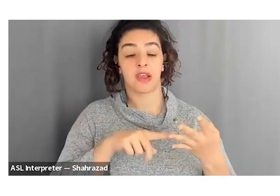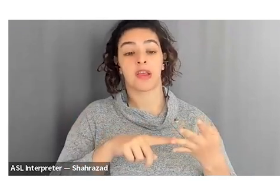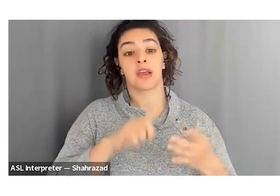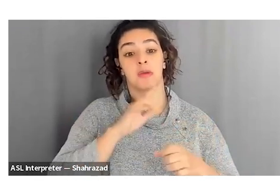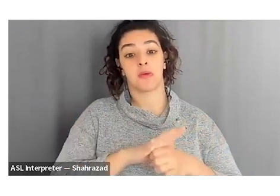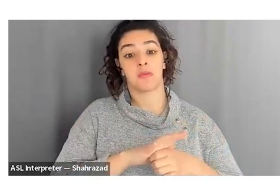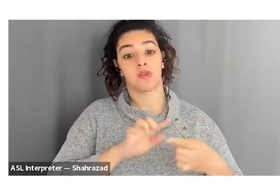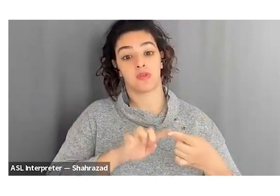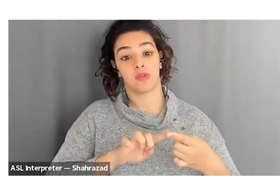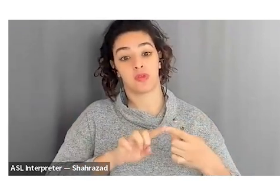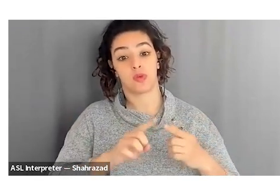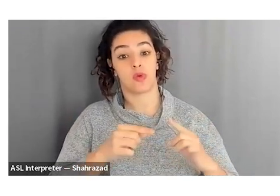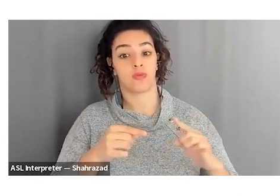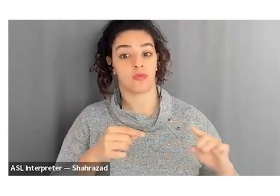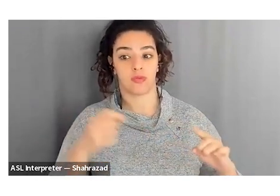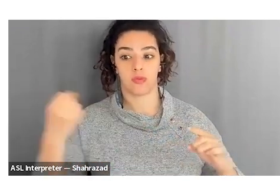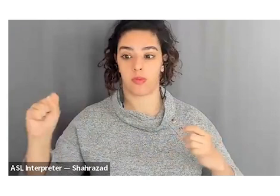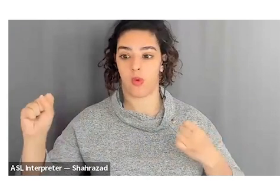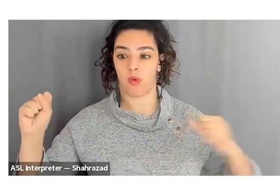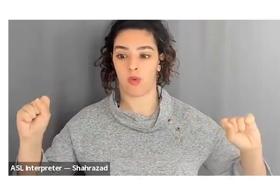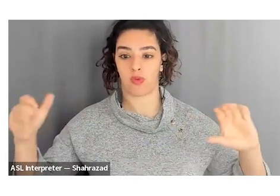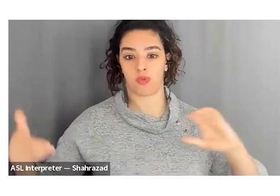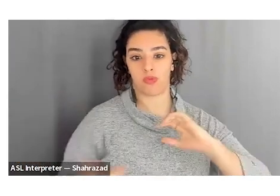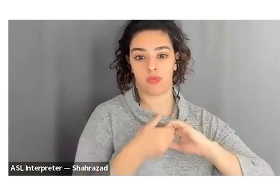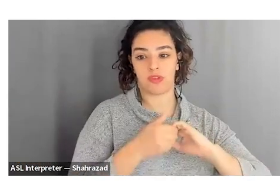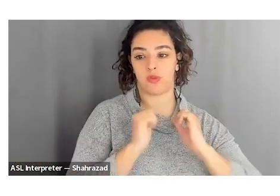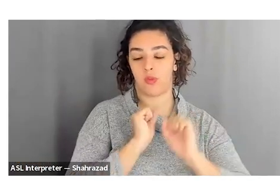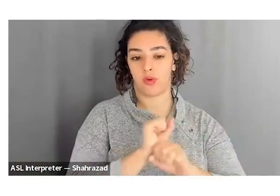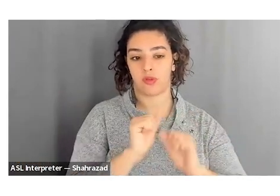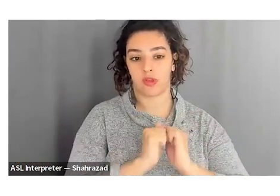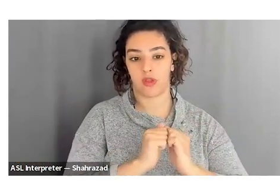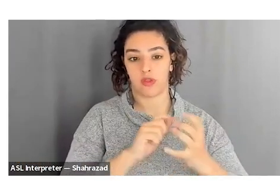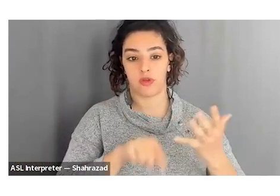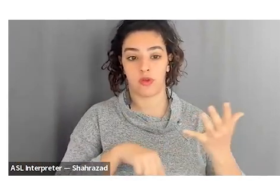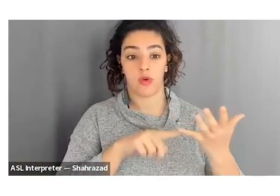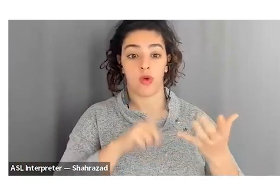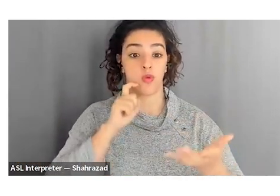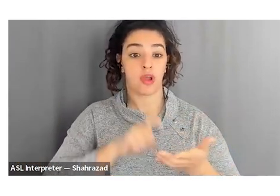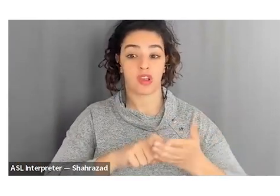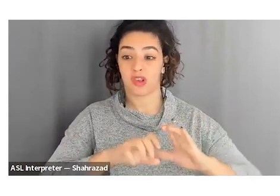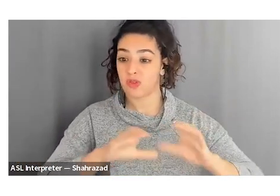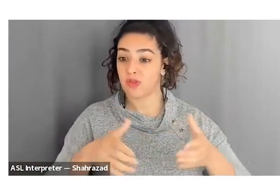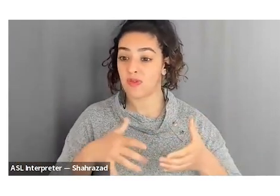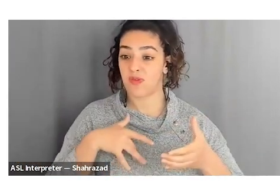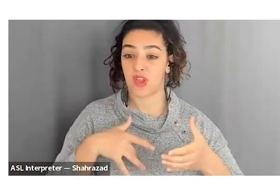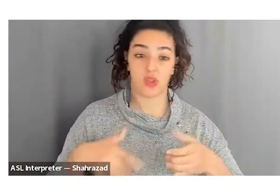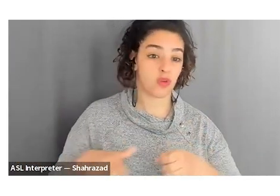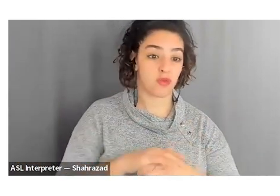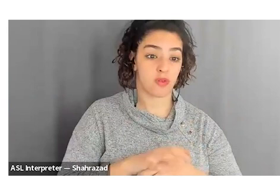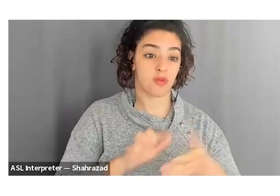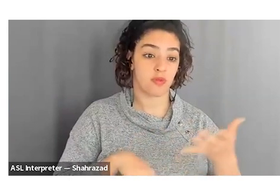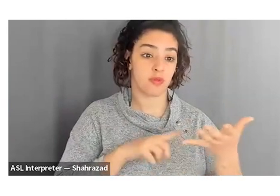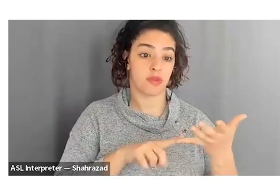movement organizing. The fifth principle is organizing wholeness. Oh my days, I love this. Next slide, please. And the